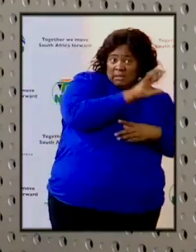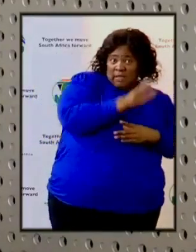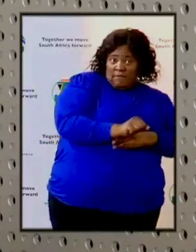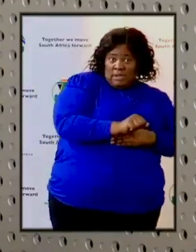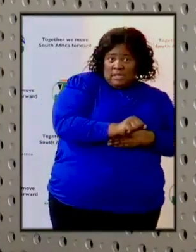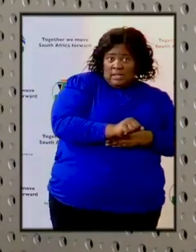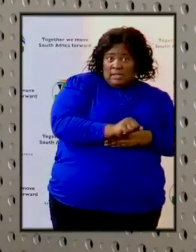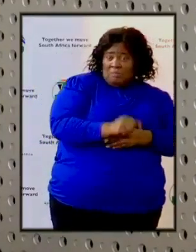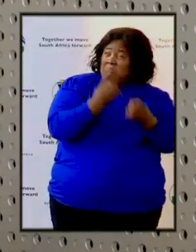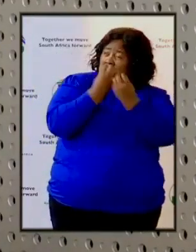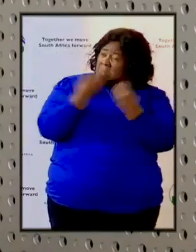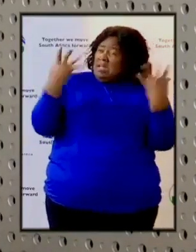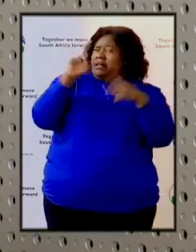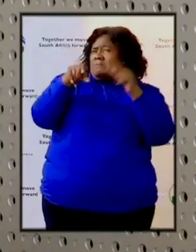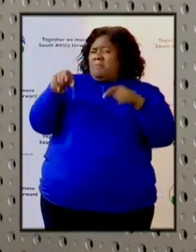day,